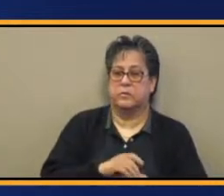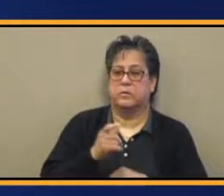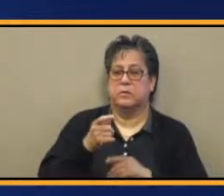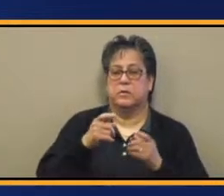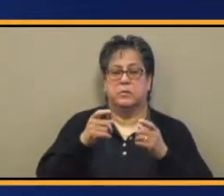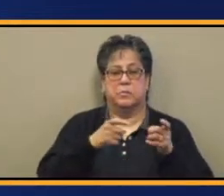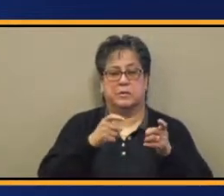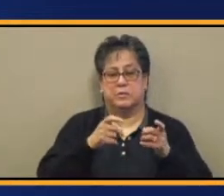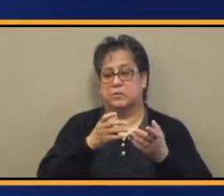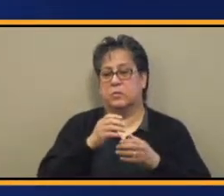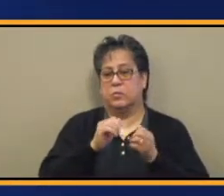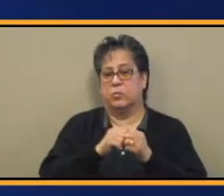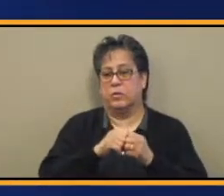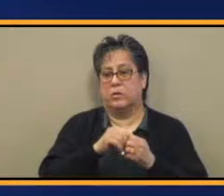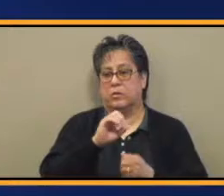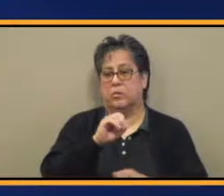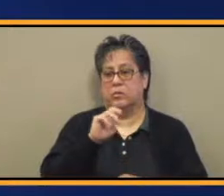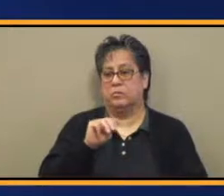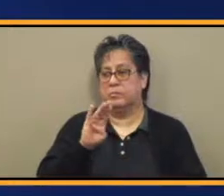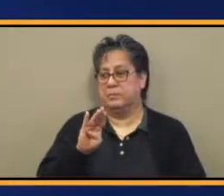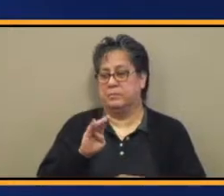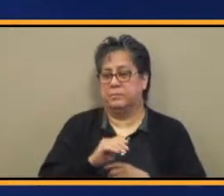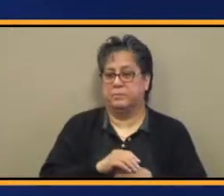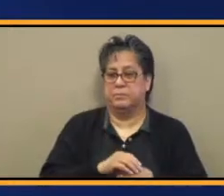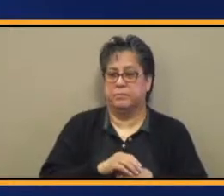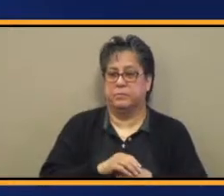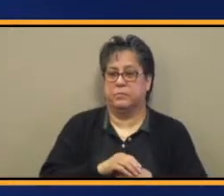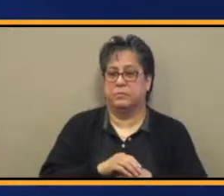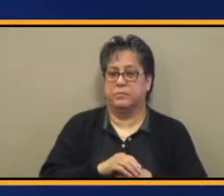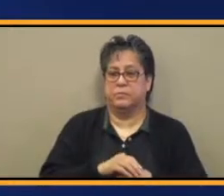Managing Director of the Office of Management and Budget. Good morning,